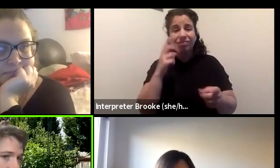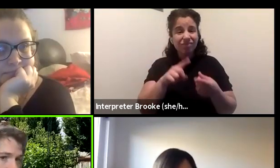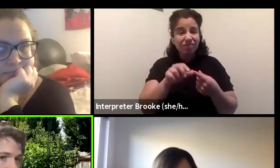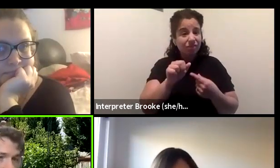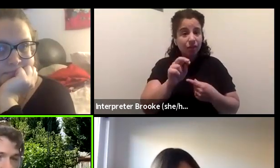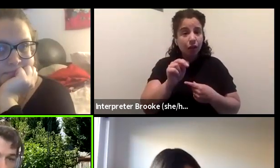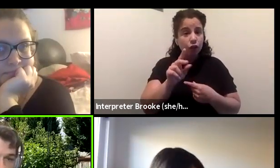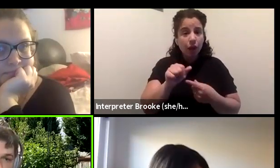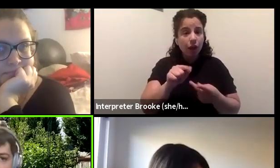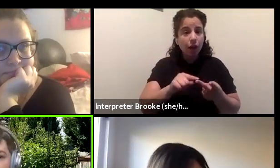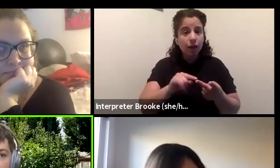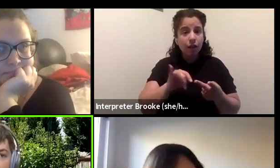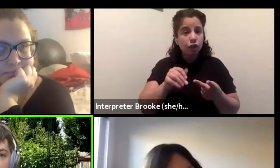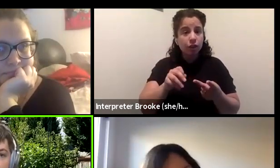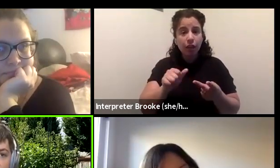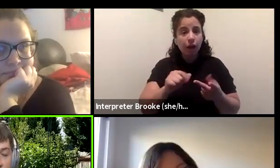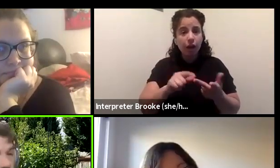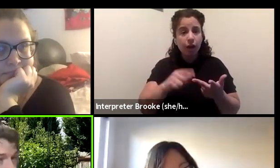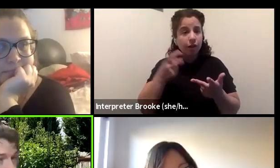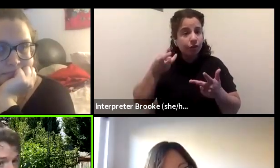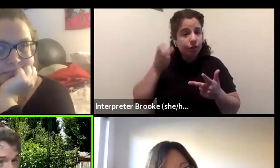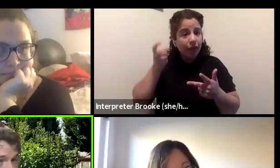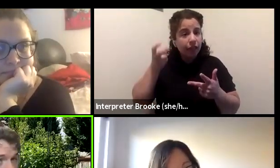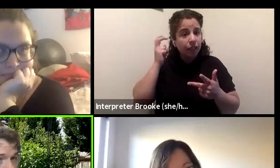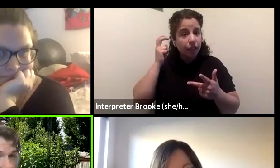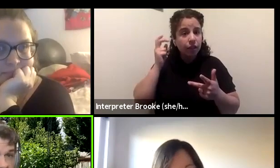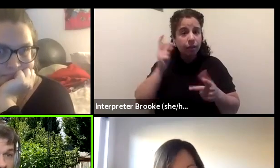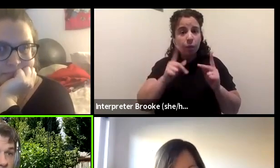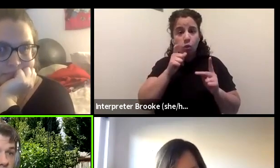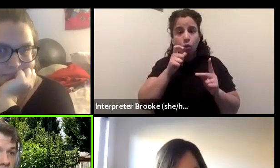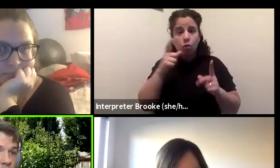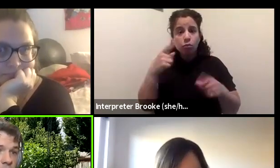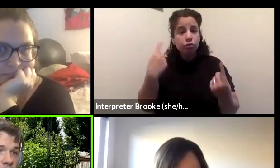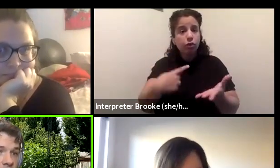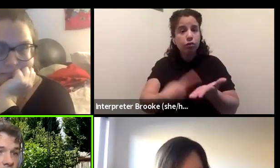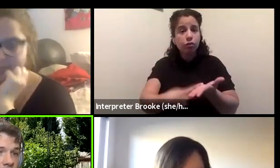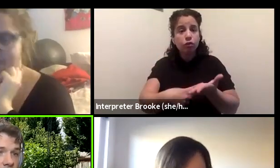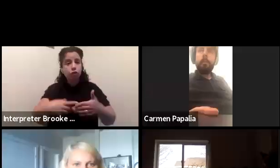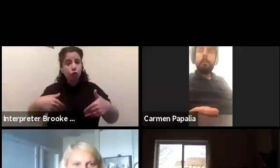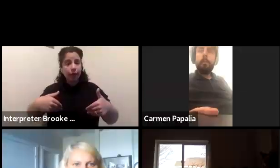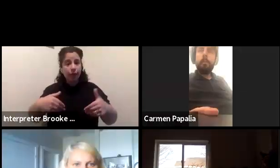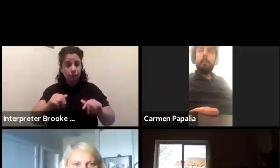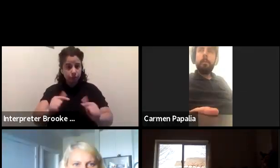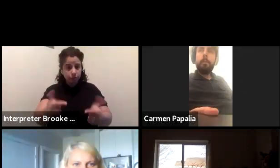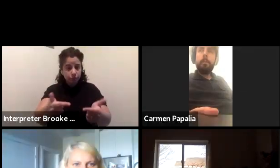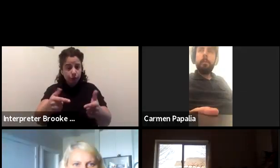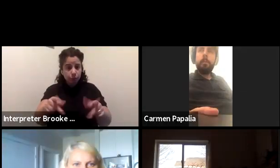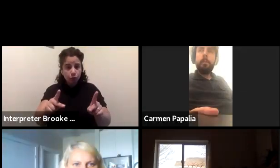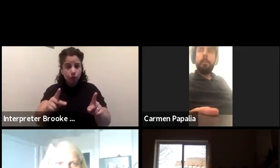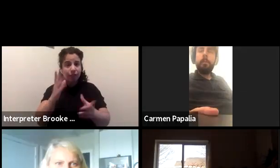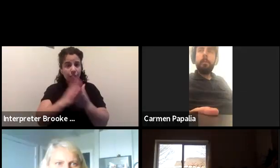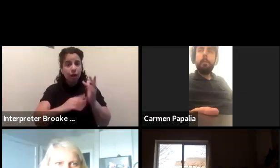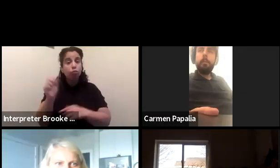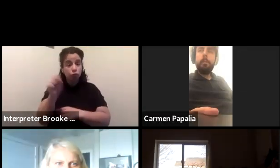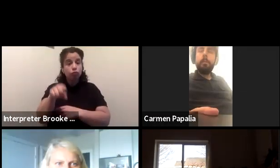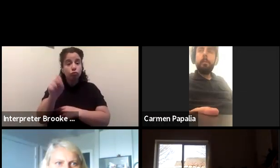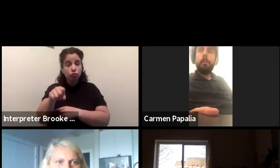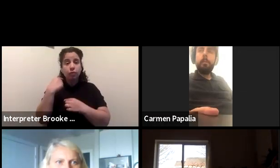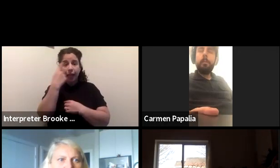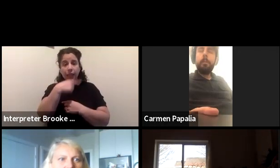Jessica, Landon, as people who haven't spoken yet, just giving you an opportunity. I see head shakes. Is there anybody else who